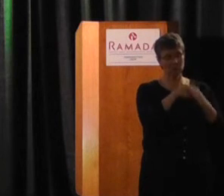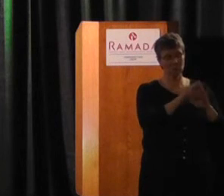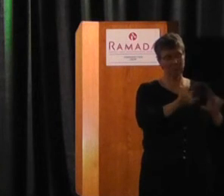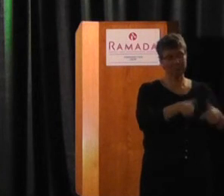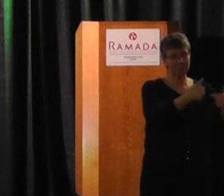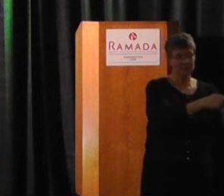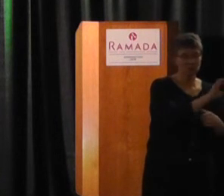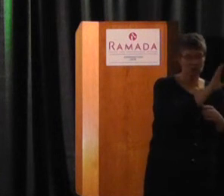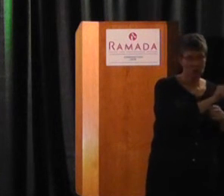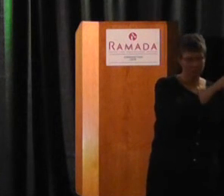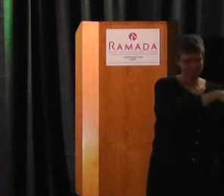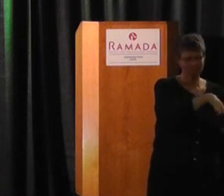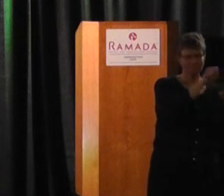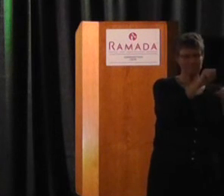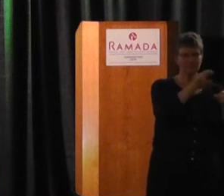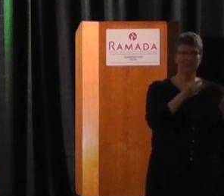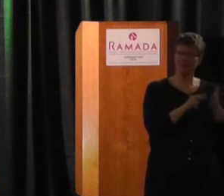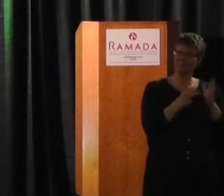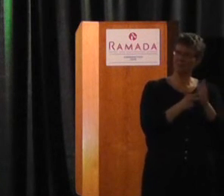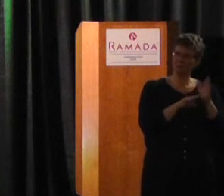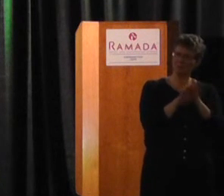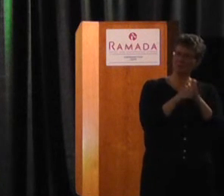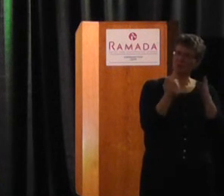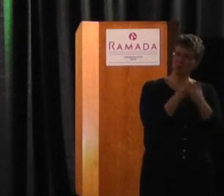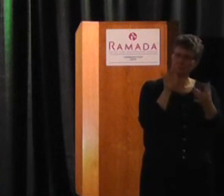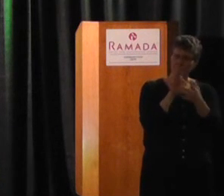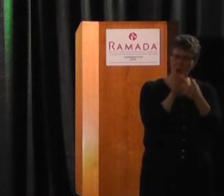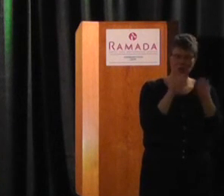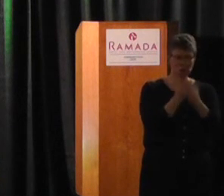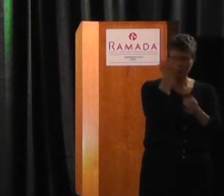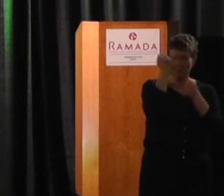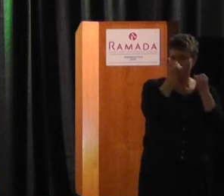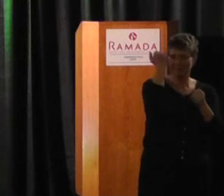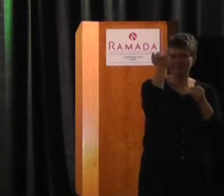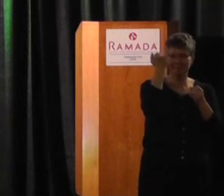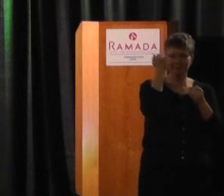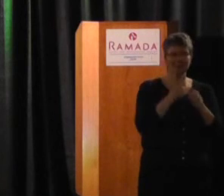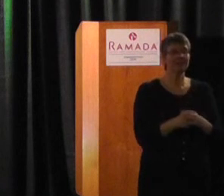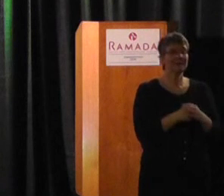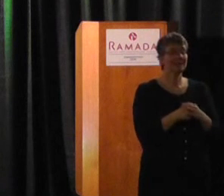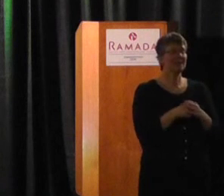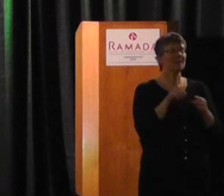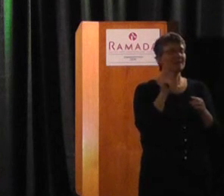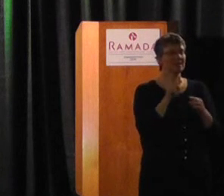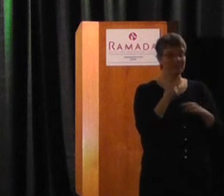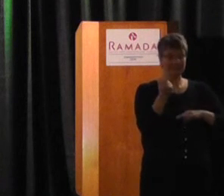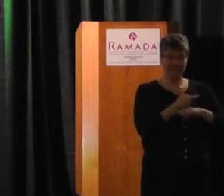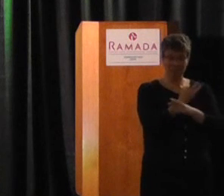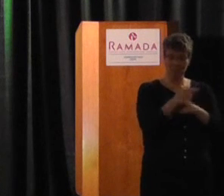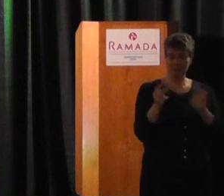artists to experiment in new ways and to form new bonds and collaborations. The day the show was finally ready for installation was so